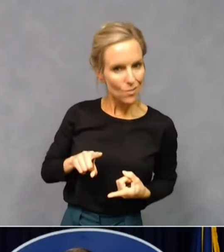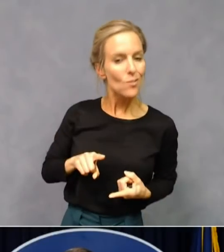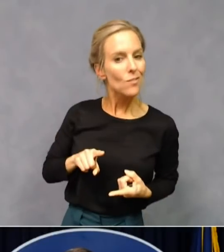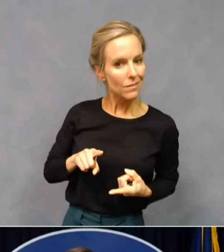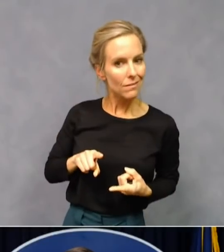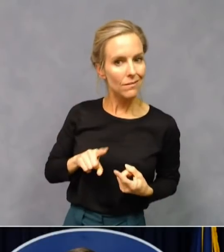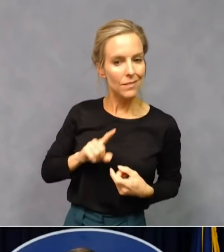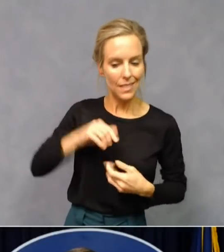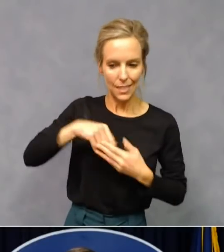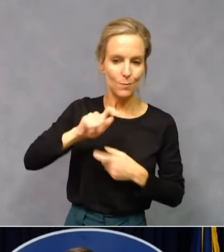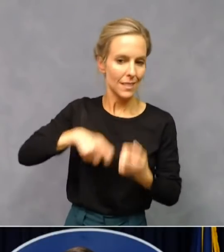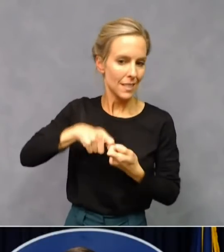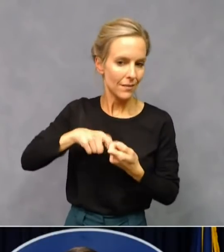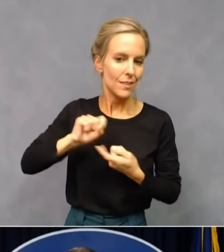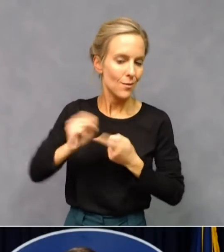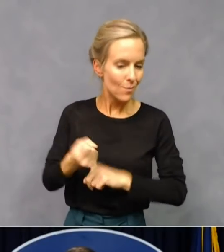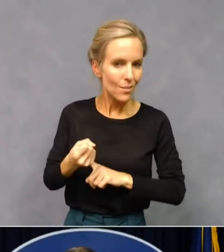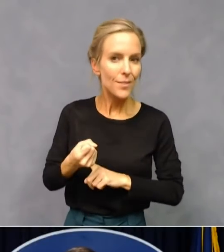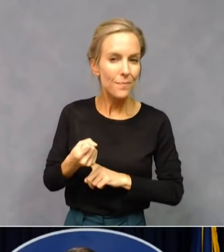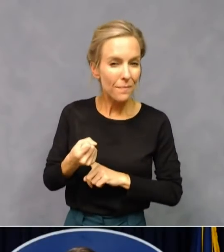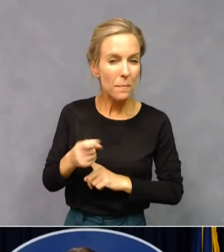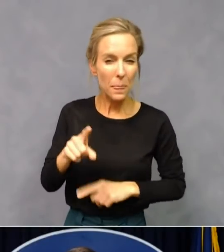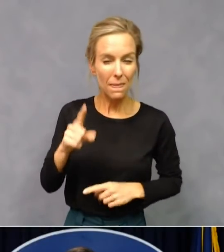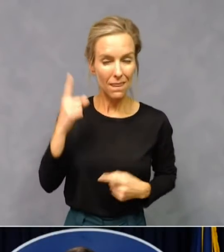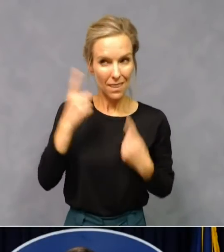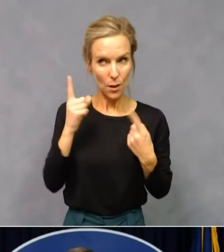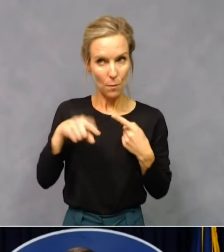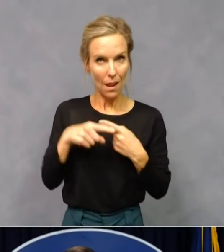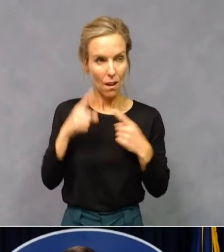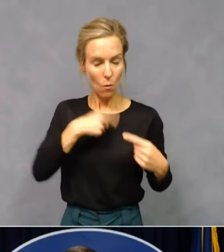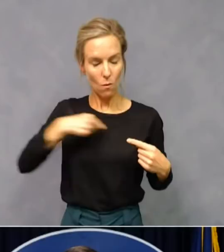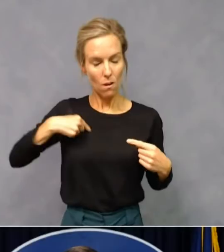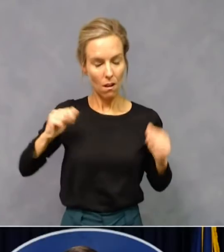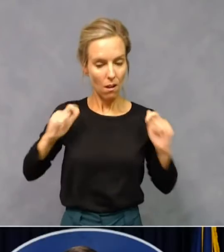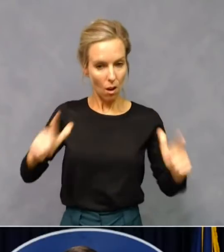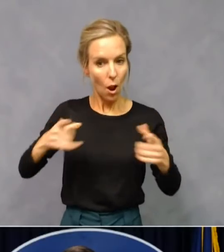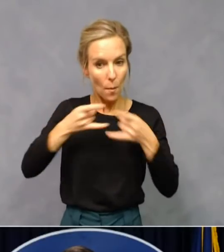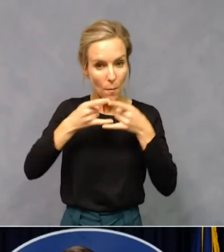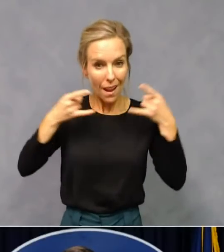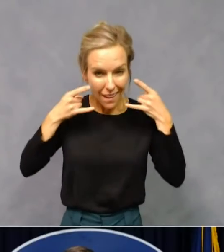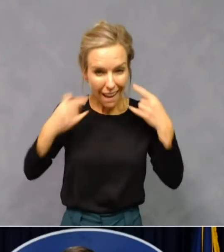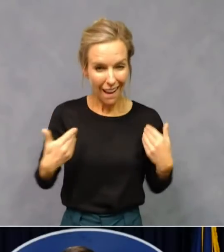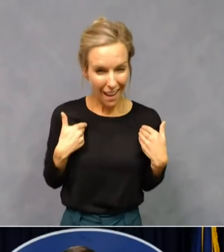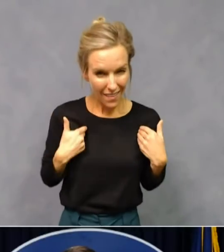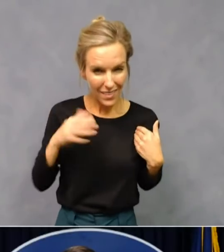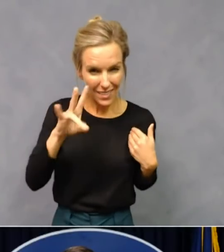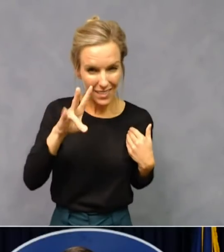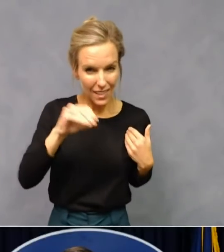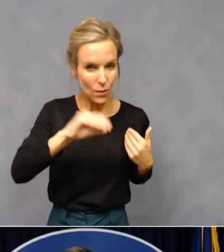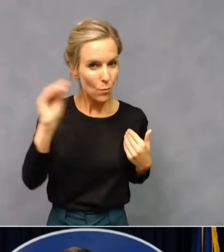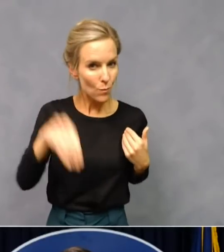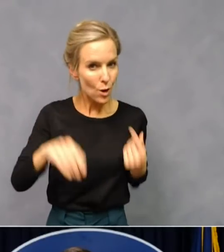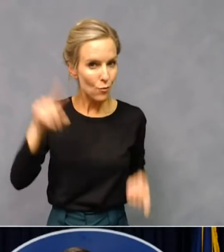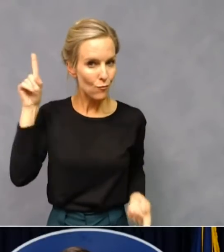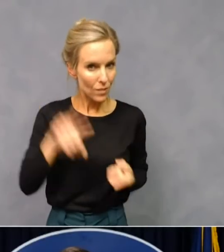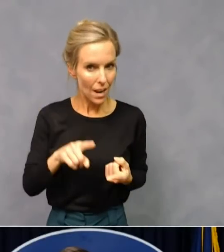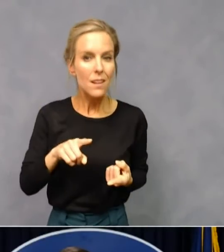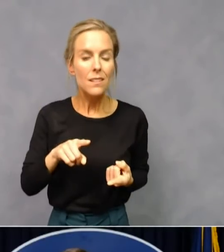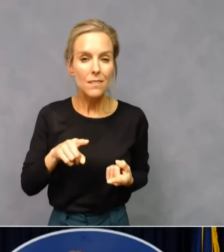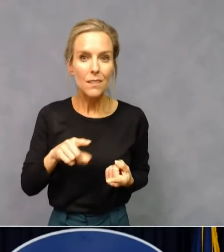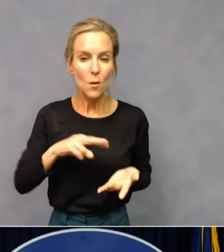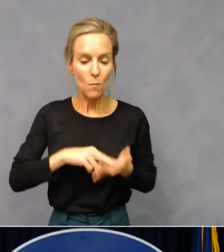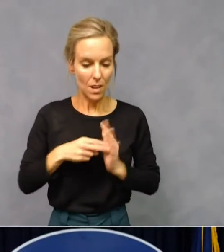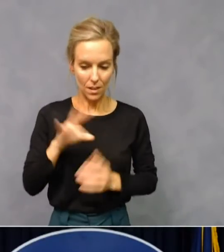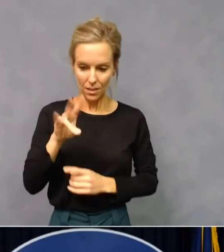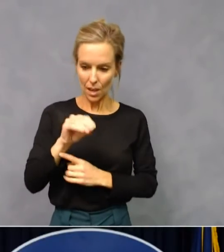instances. Think about everybody wearing a mask and having a 70% reduction in the spread right